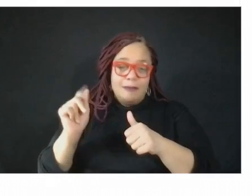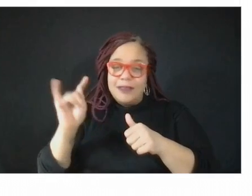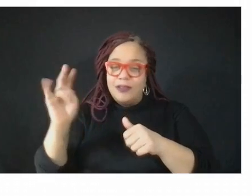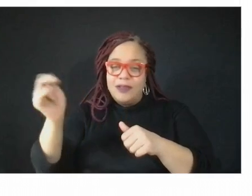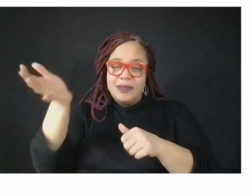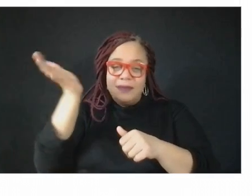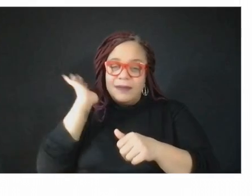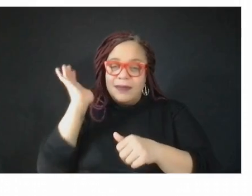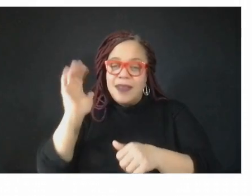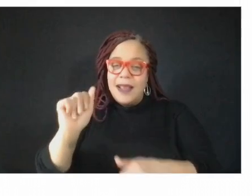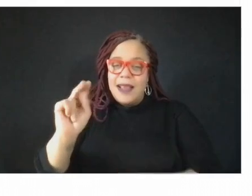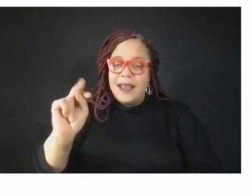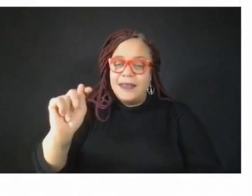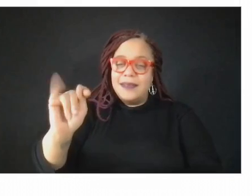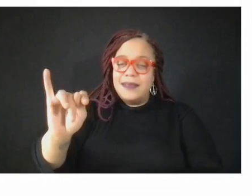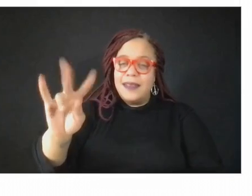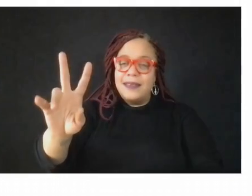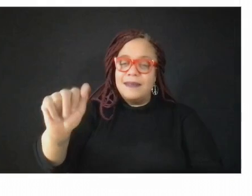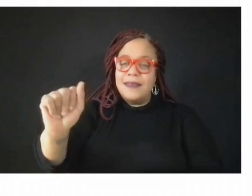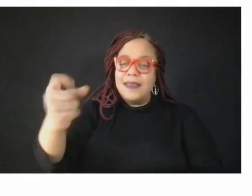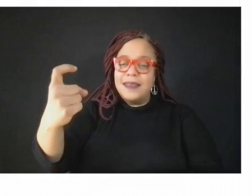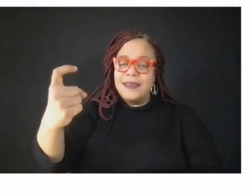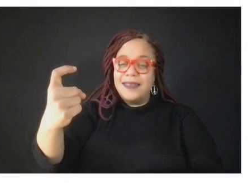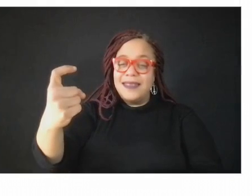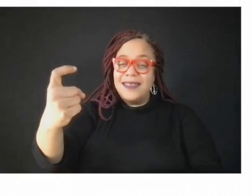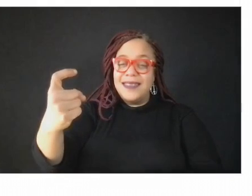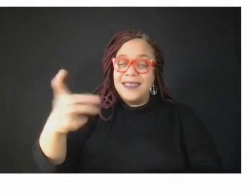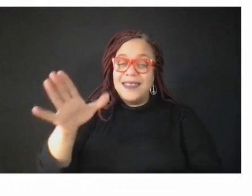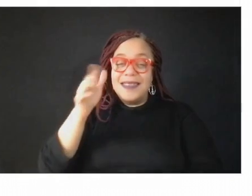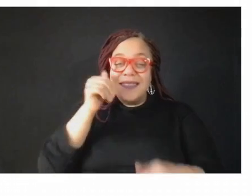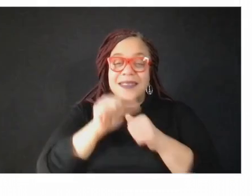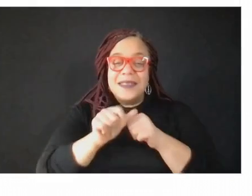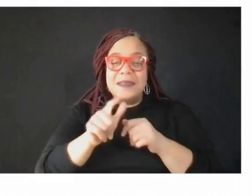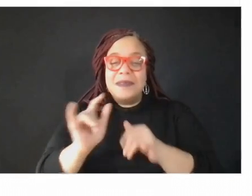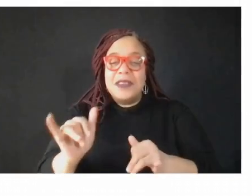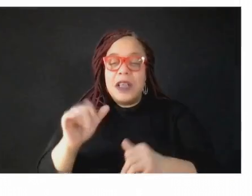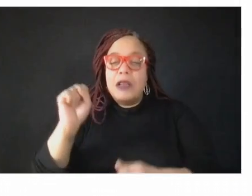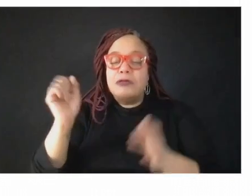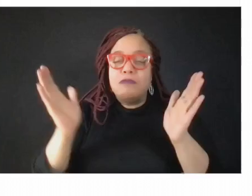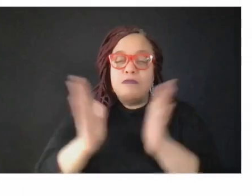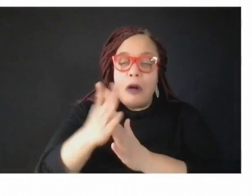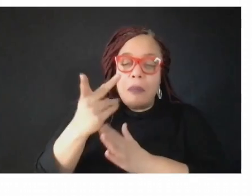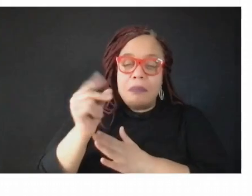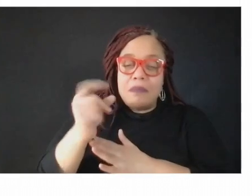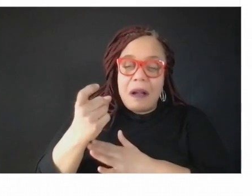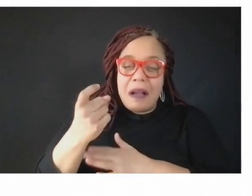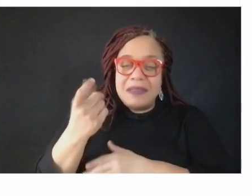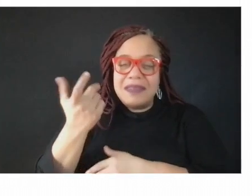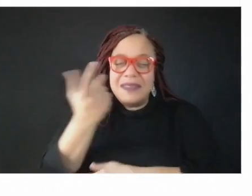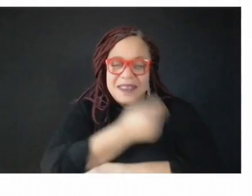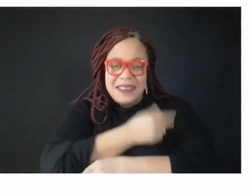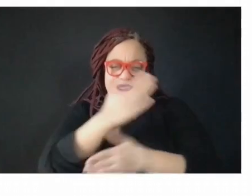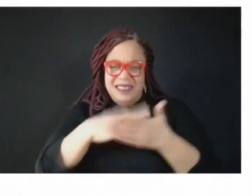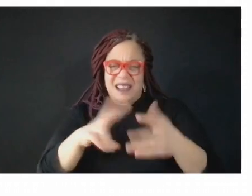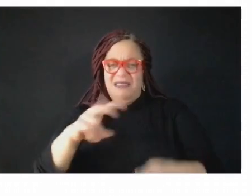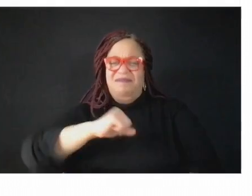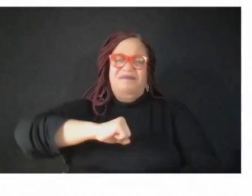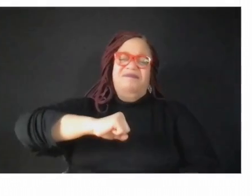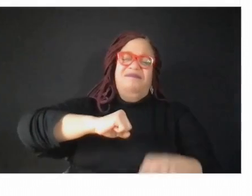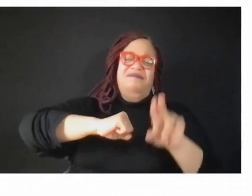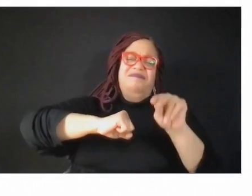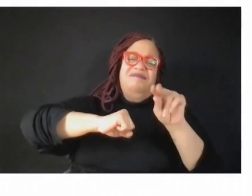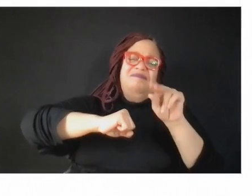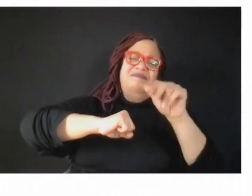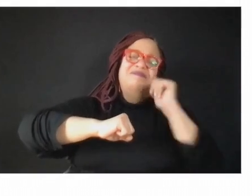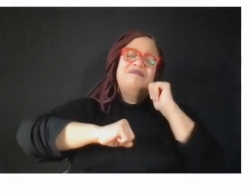responses to the smallpox vaccine. But today's qualitatively different in a couple of key